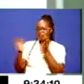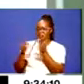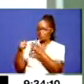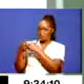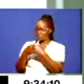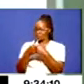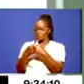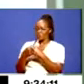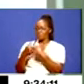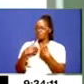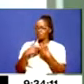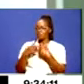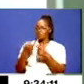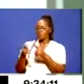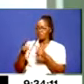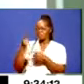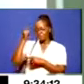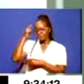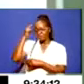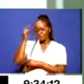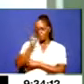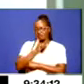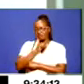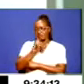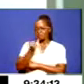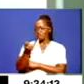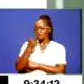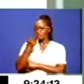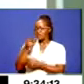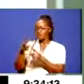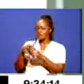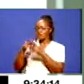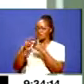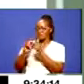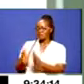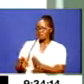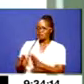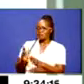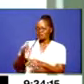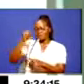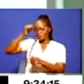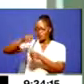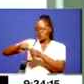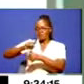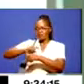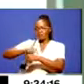we have. But I think the medical engineers, I know you remember when COVID came, there were so many